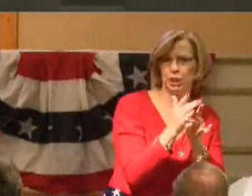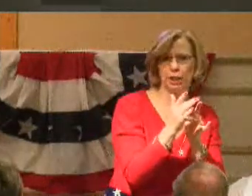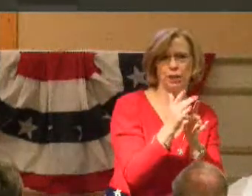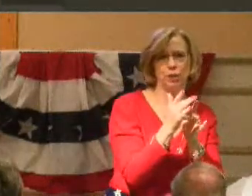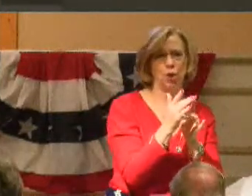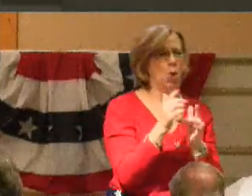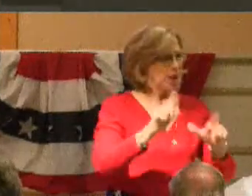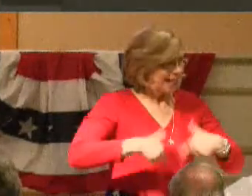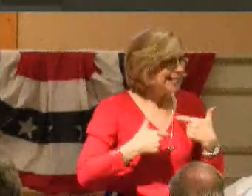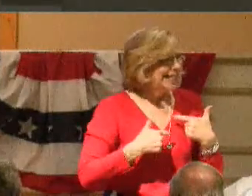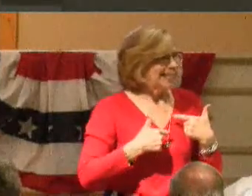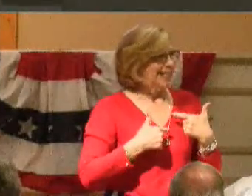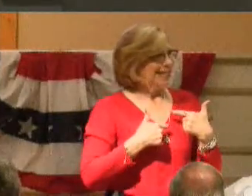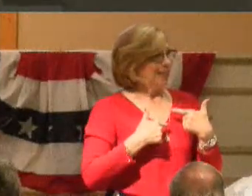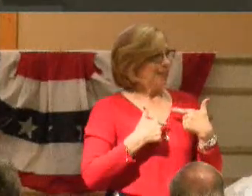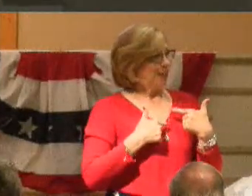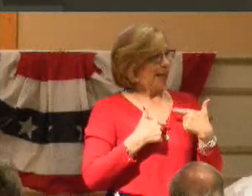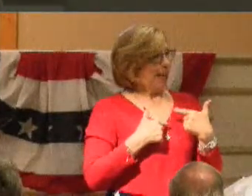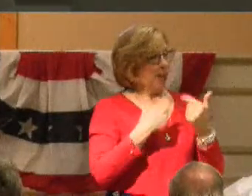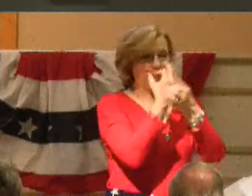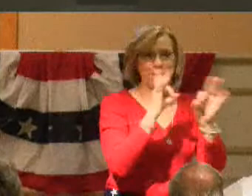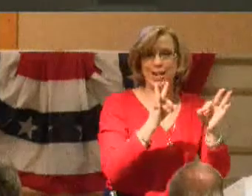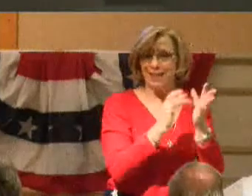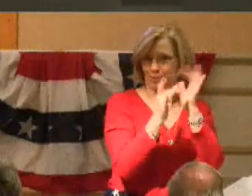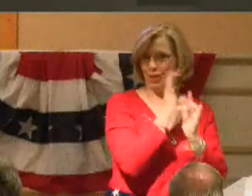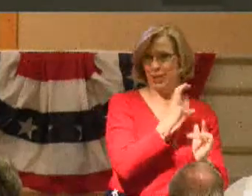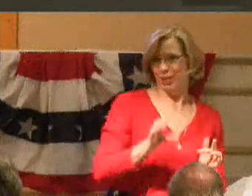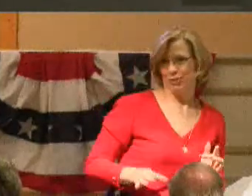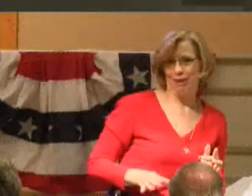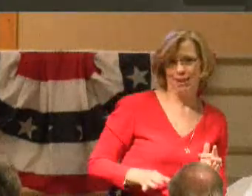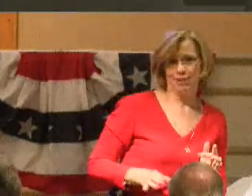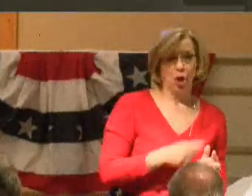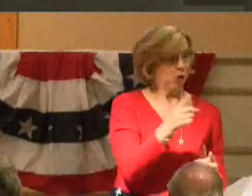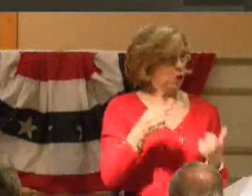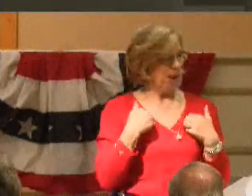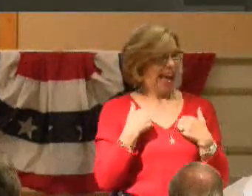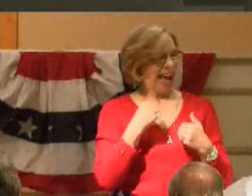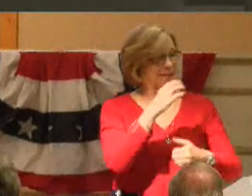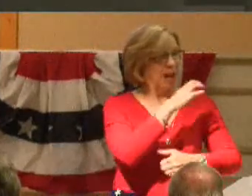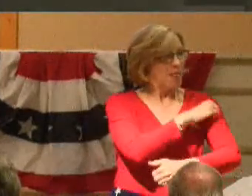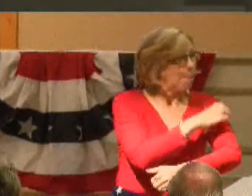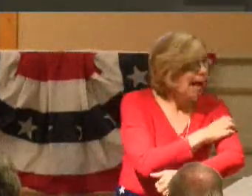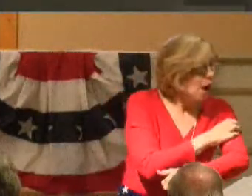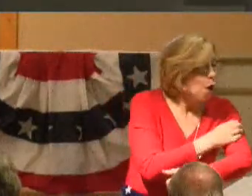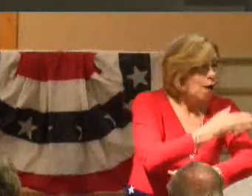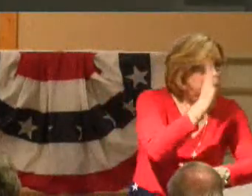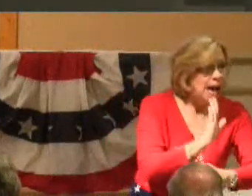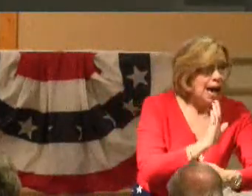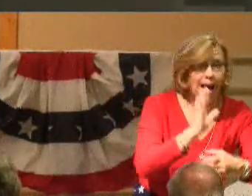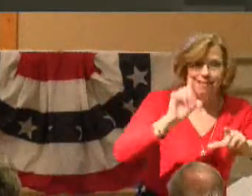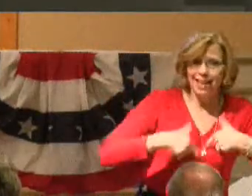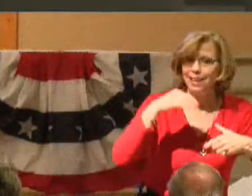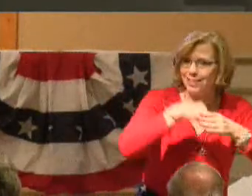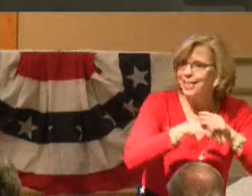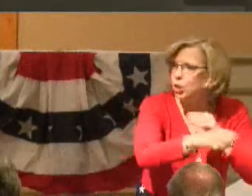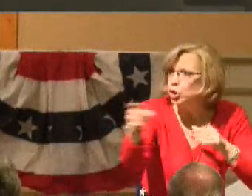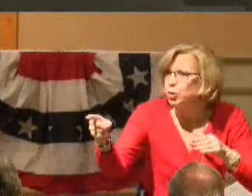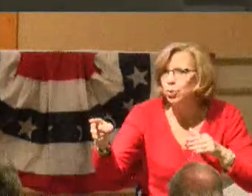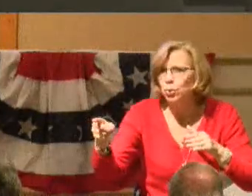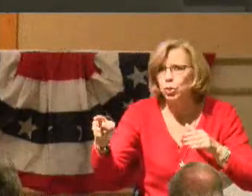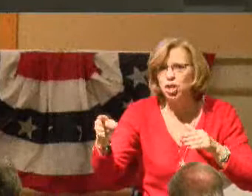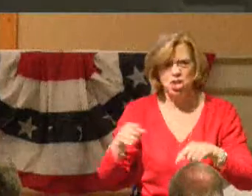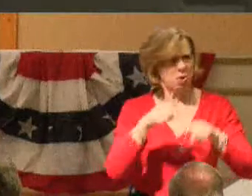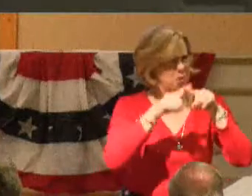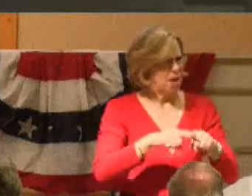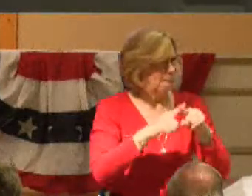joy as Jesus did? Do you recognize you have the power of God that dwells within you? But if you try to rely upon the world